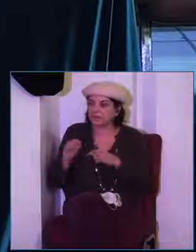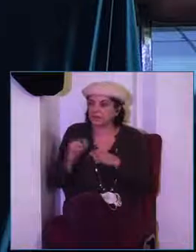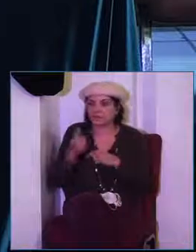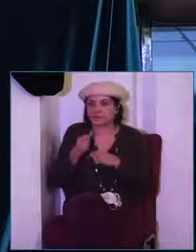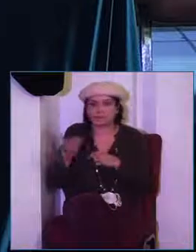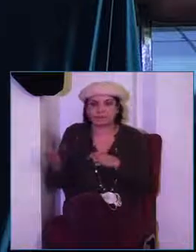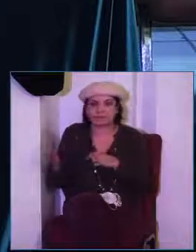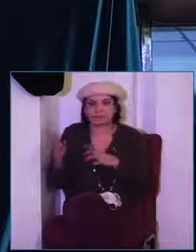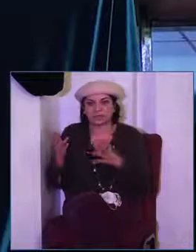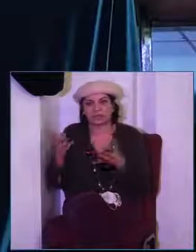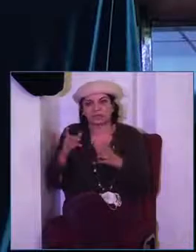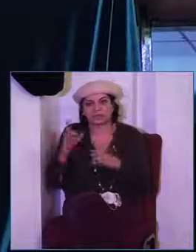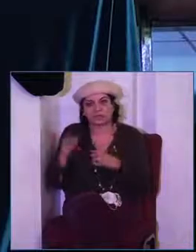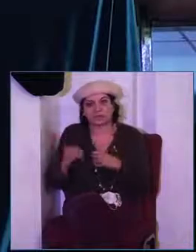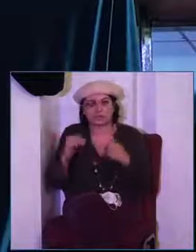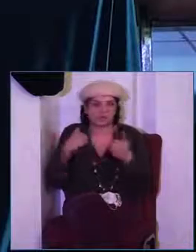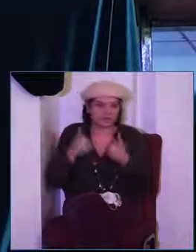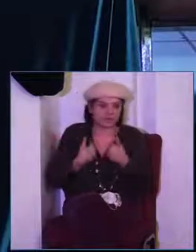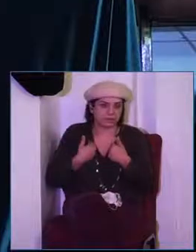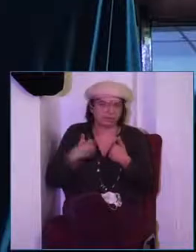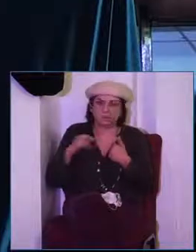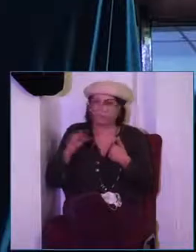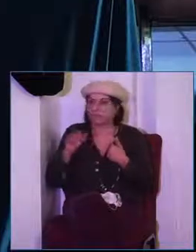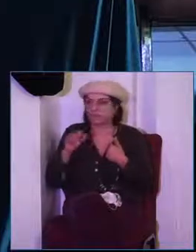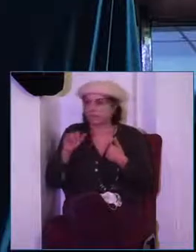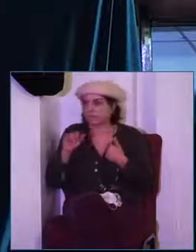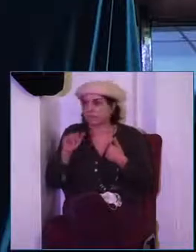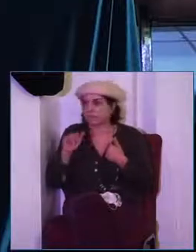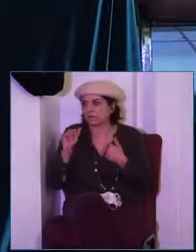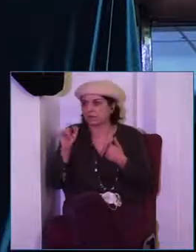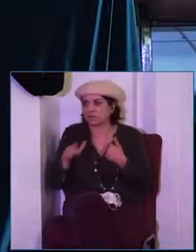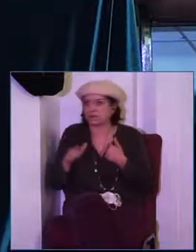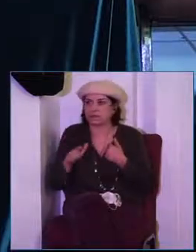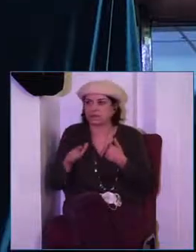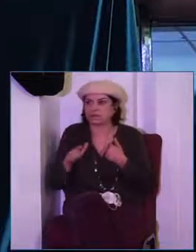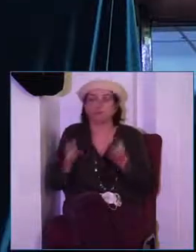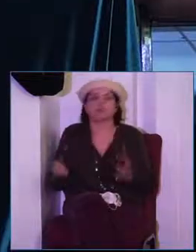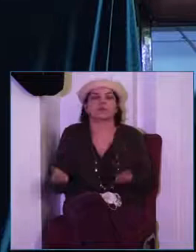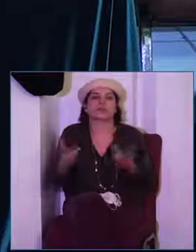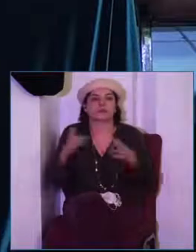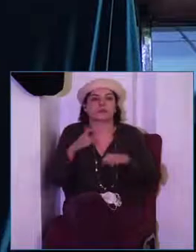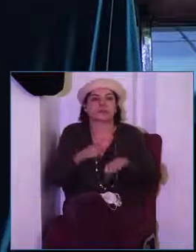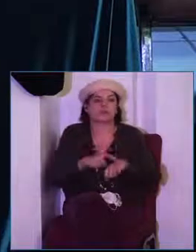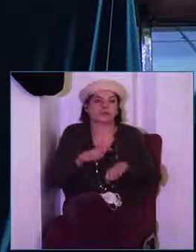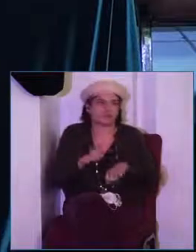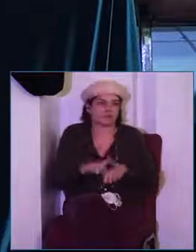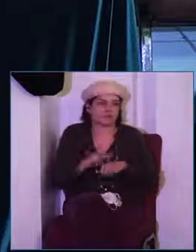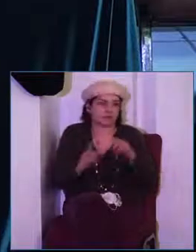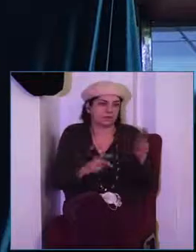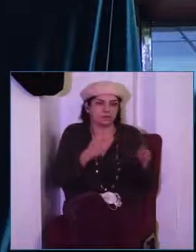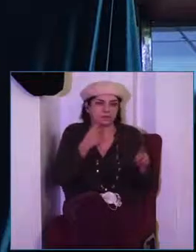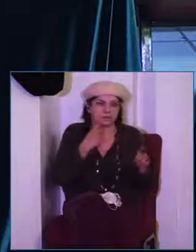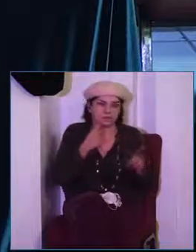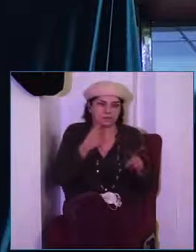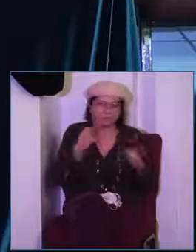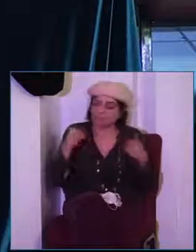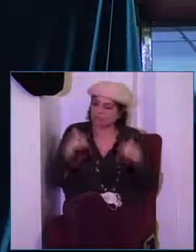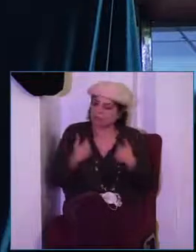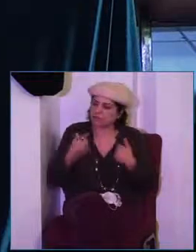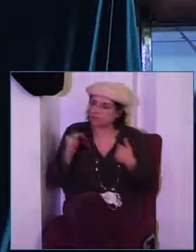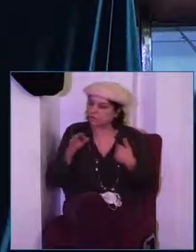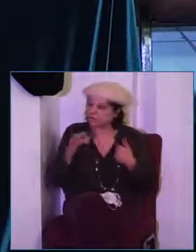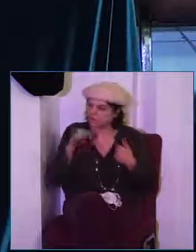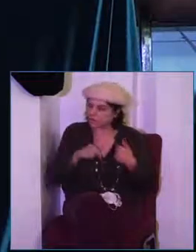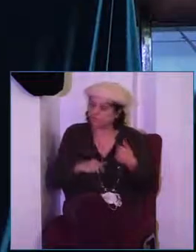do. We're tired of it all. How many times have people said this week to me, I'm just tired of this. I want it to be over, and yet we have